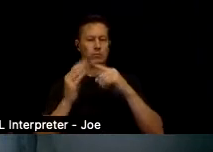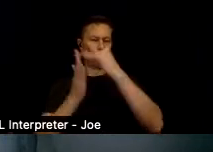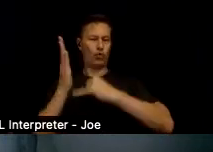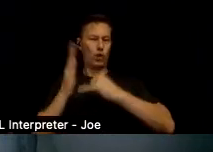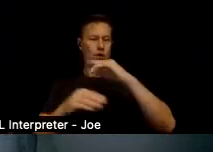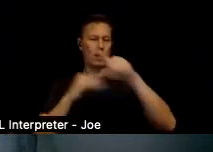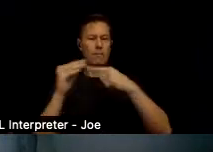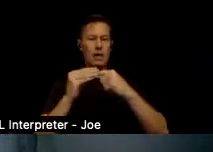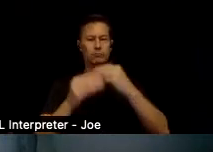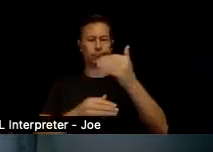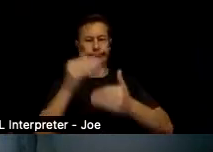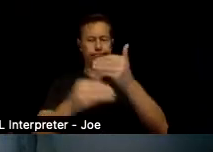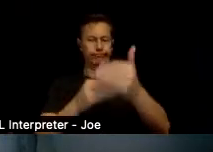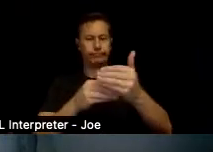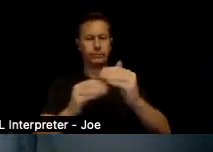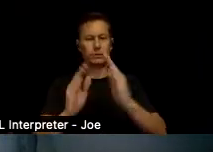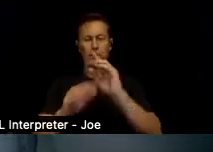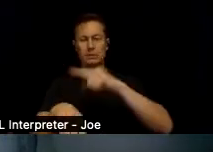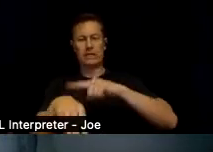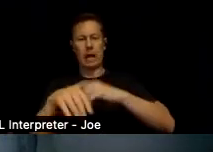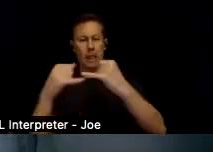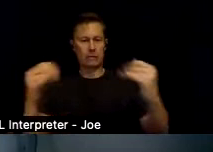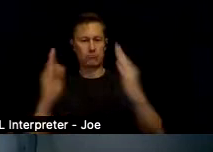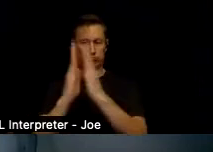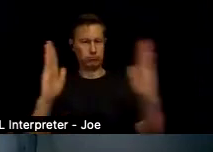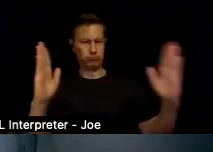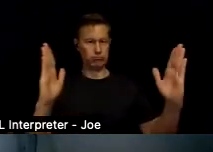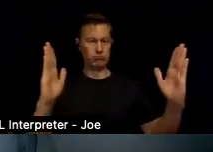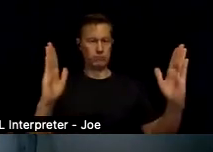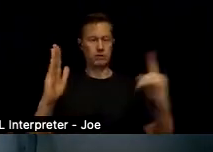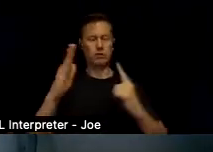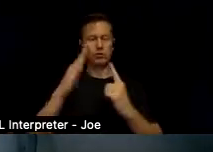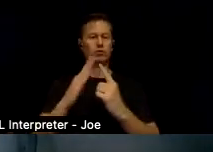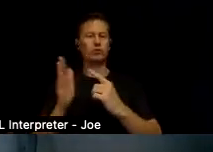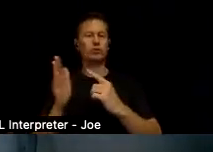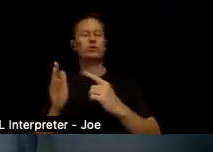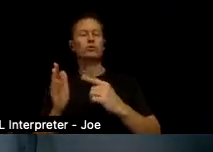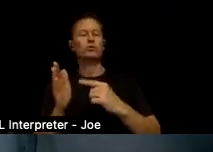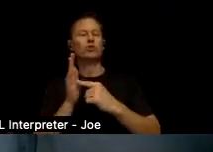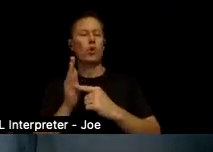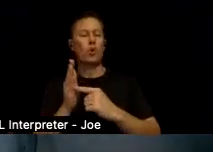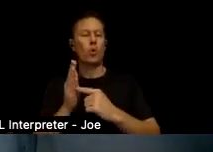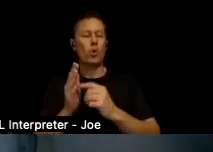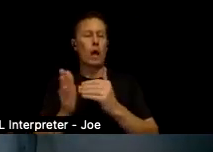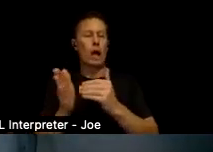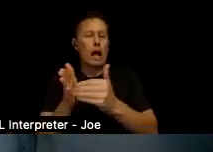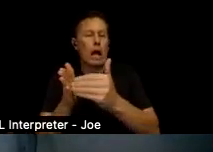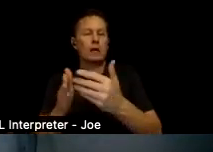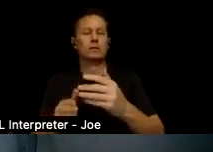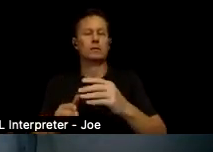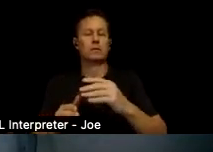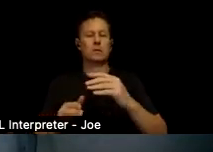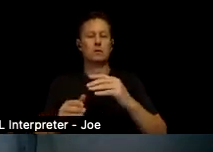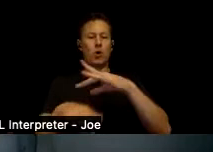of earthquakes. It shows the lollipops for the magnitude of earthquakes going through time. So you might have, I don't know if my cursor is going to show